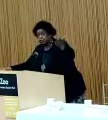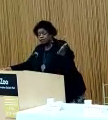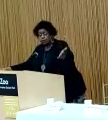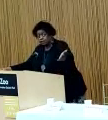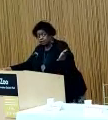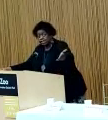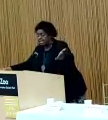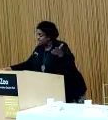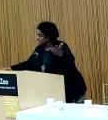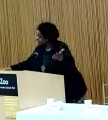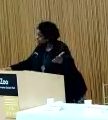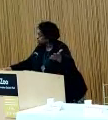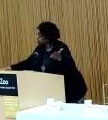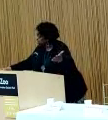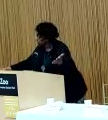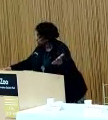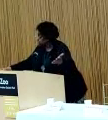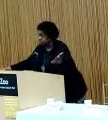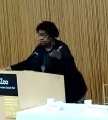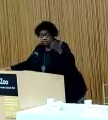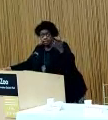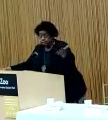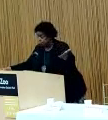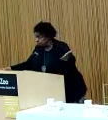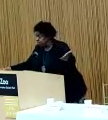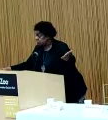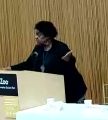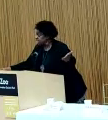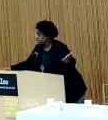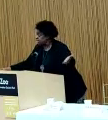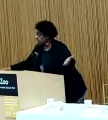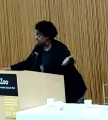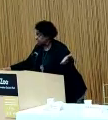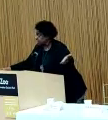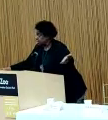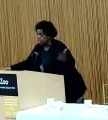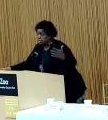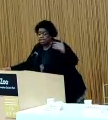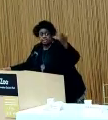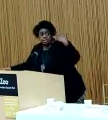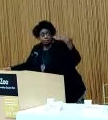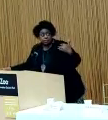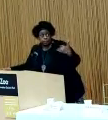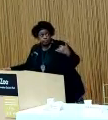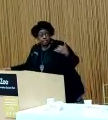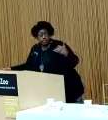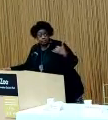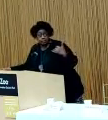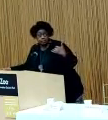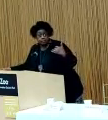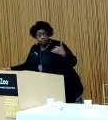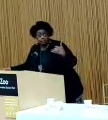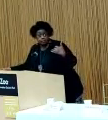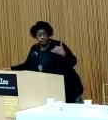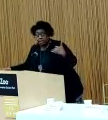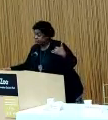for your information in case you feel that you've been discriminated against that's coverage for you